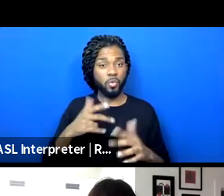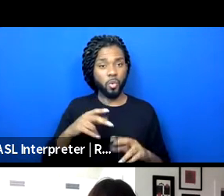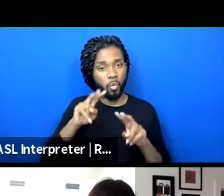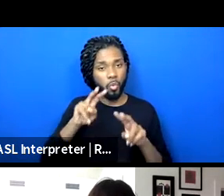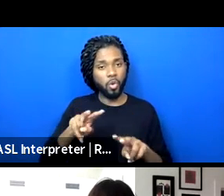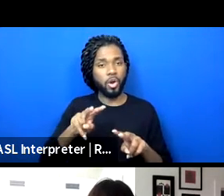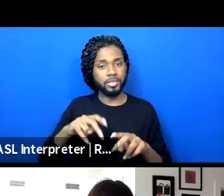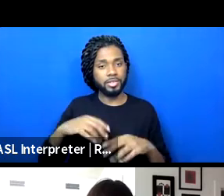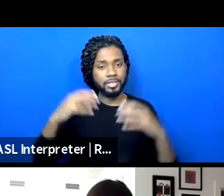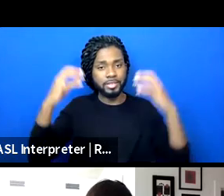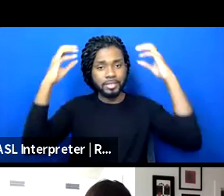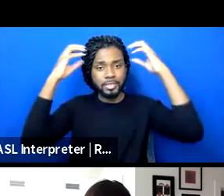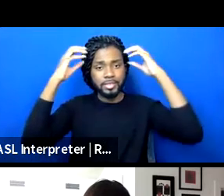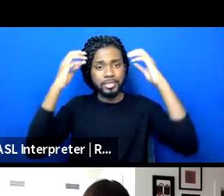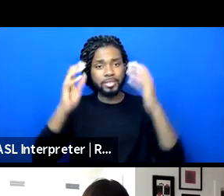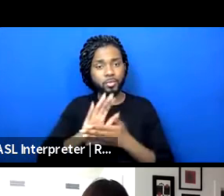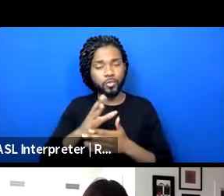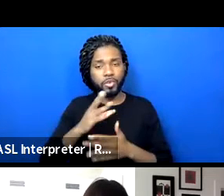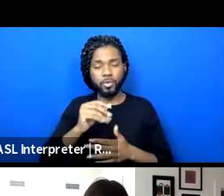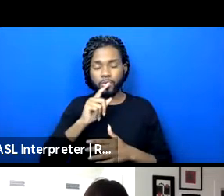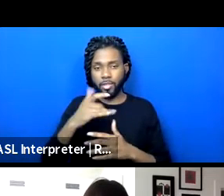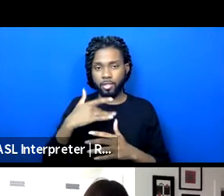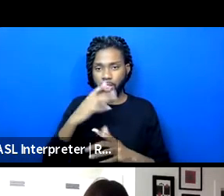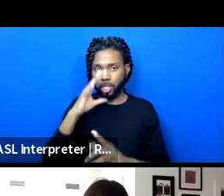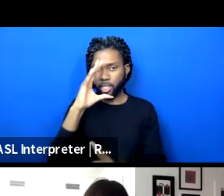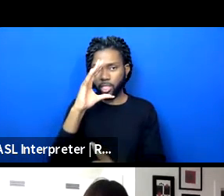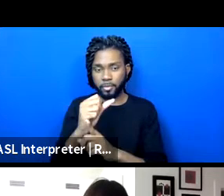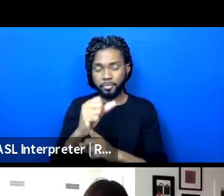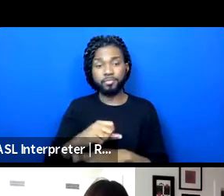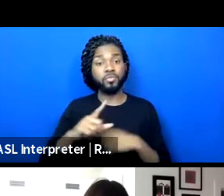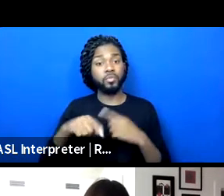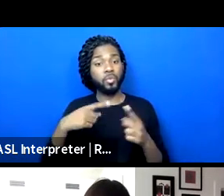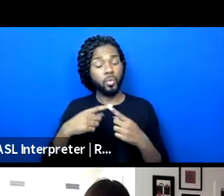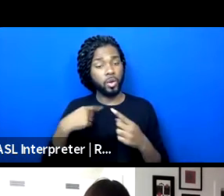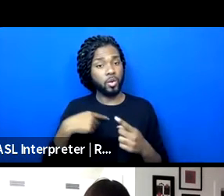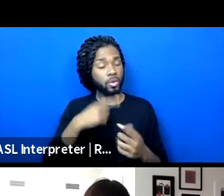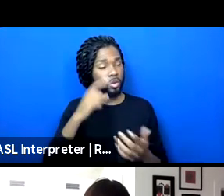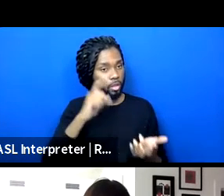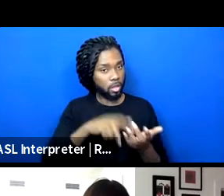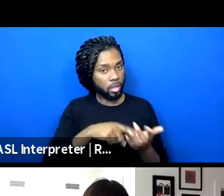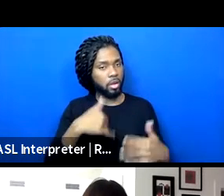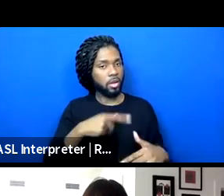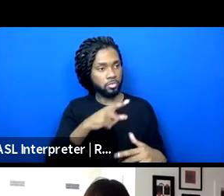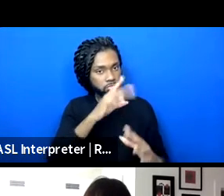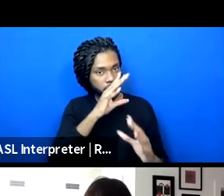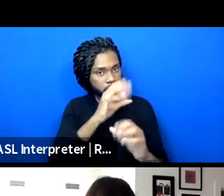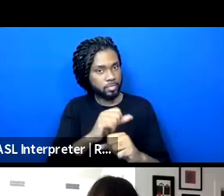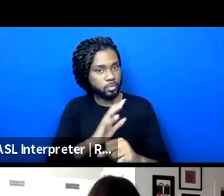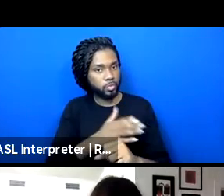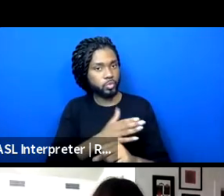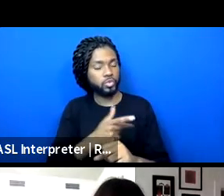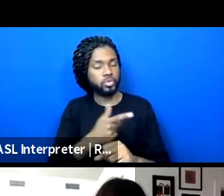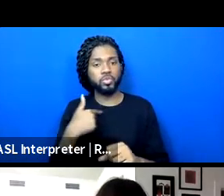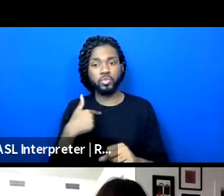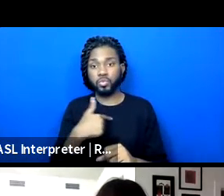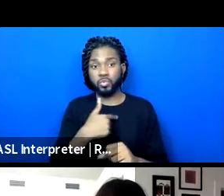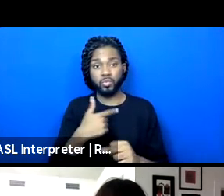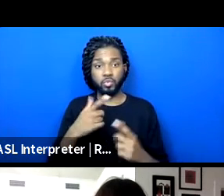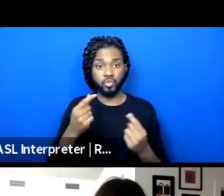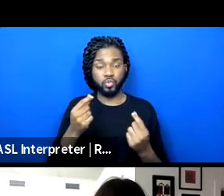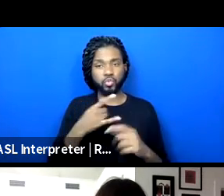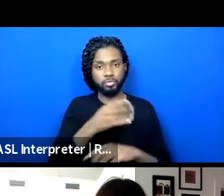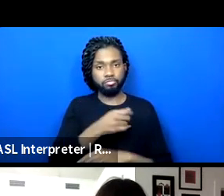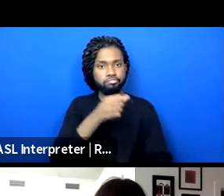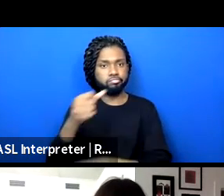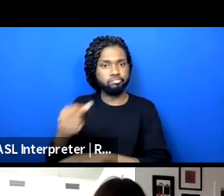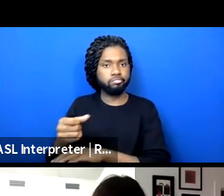and becoming engaged in that. And since we found out that she had an appreciation for music, we were able to get her into a